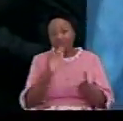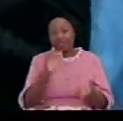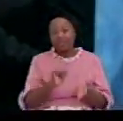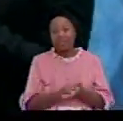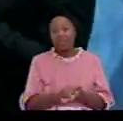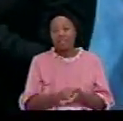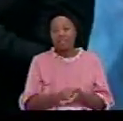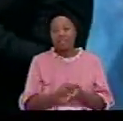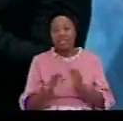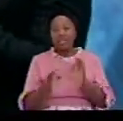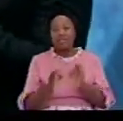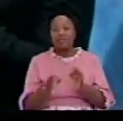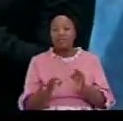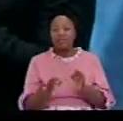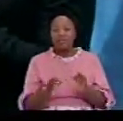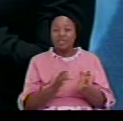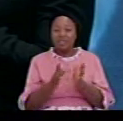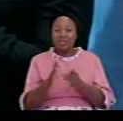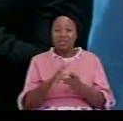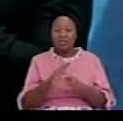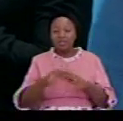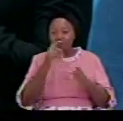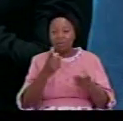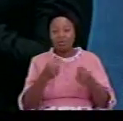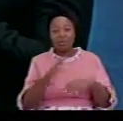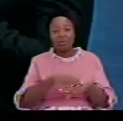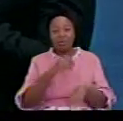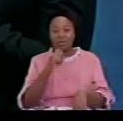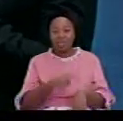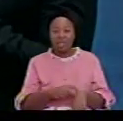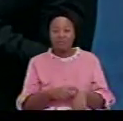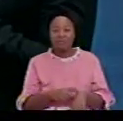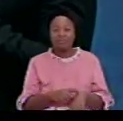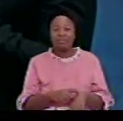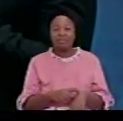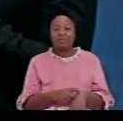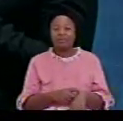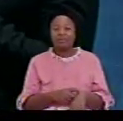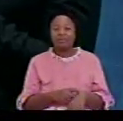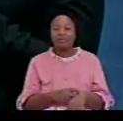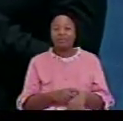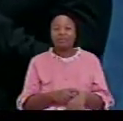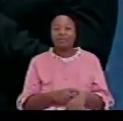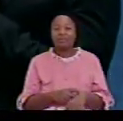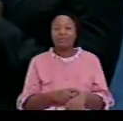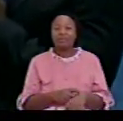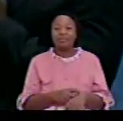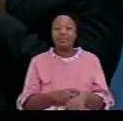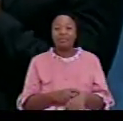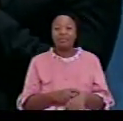tarries to come, comme il a béni le Togo, un jour il reviendra toujours bénir le Togo.